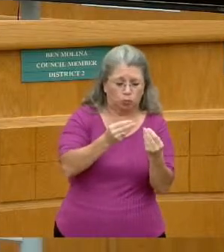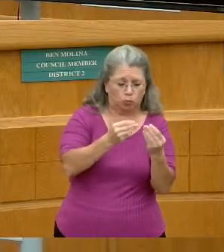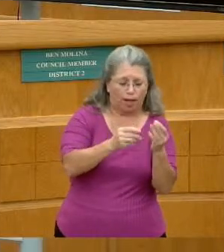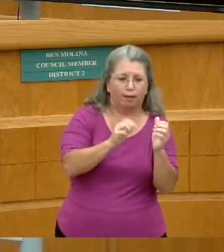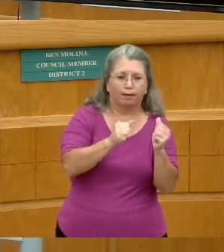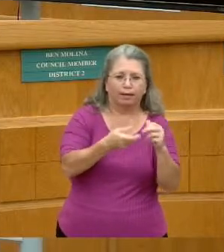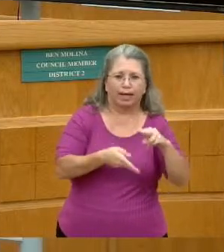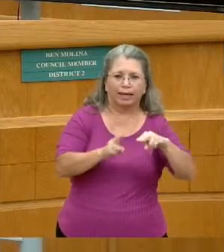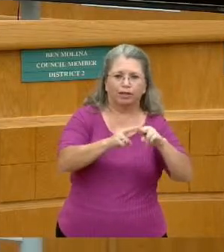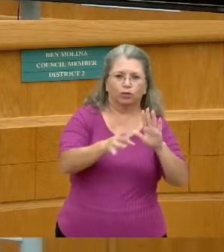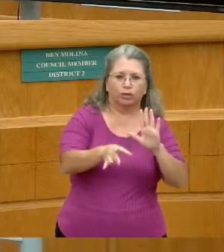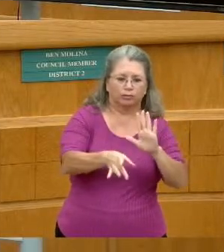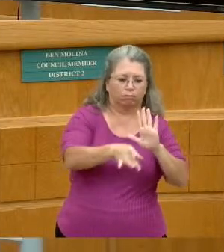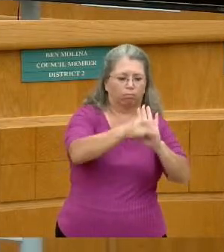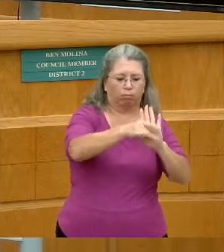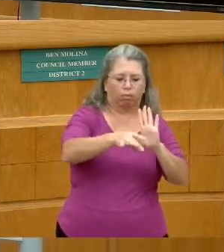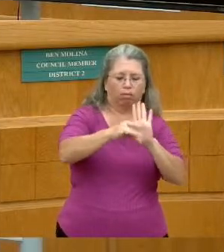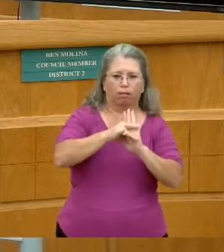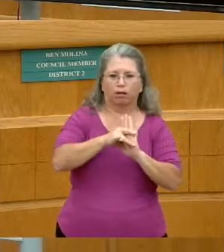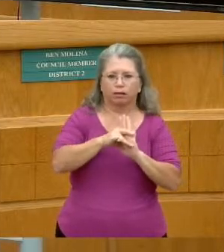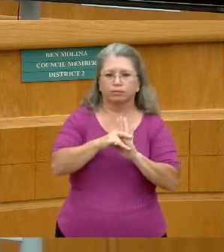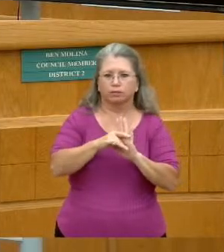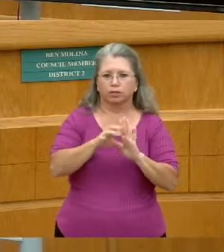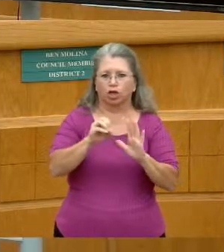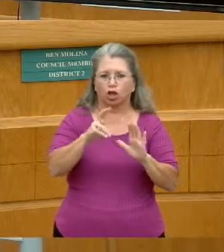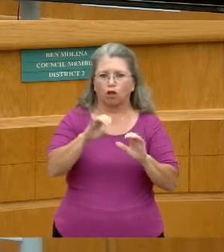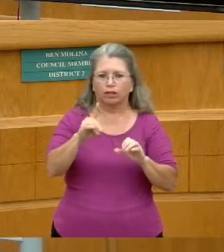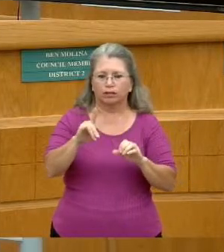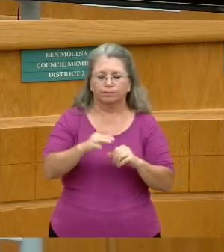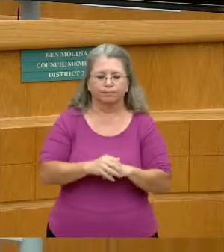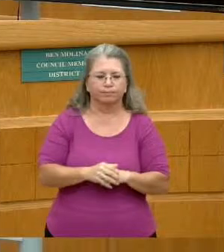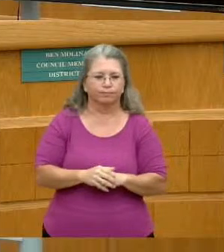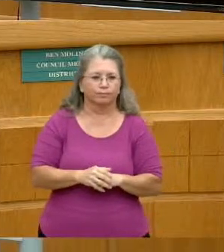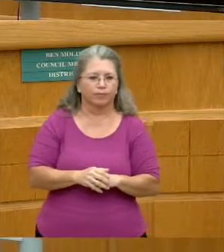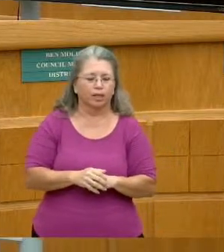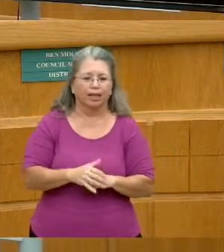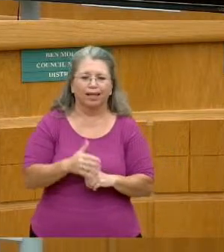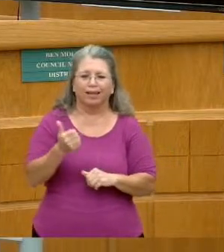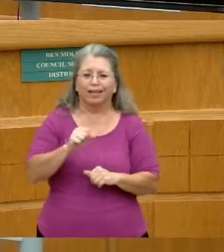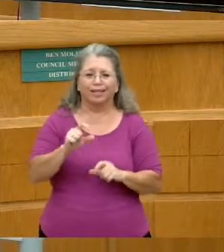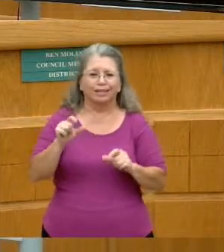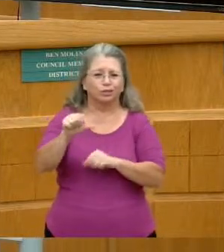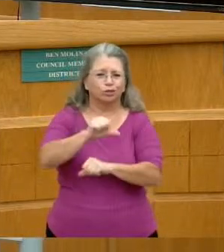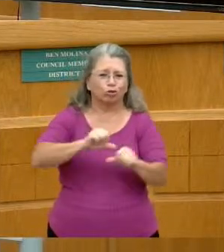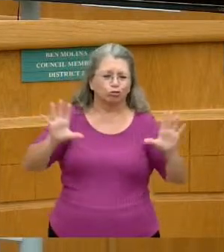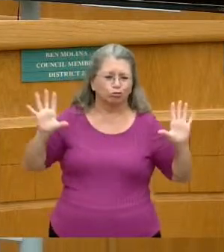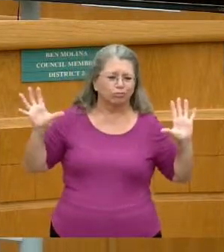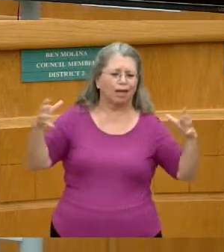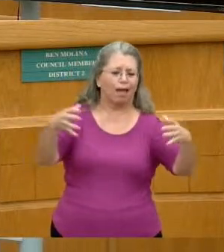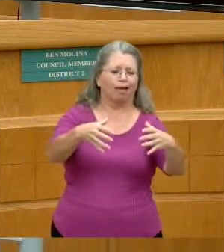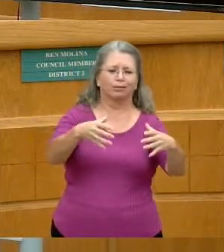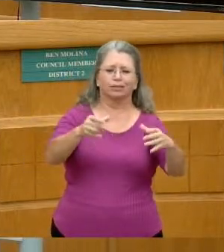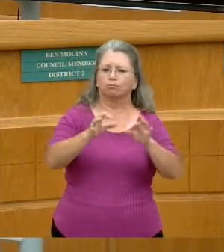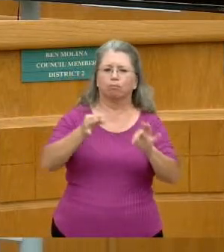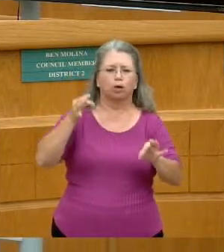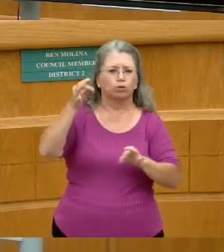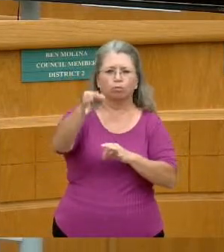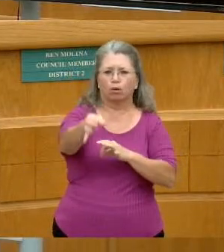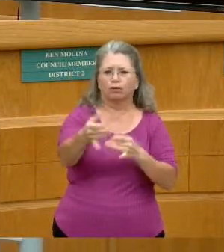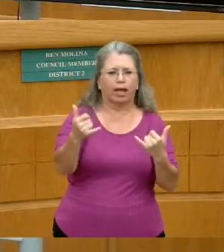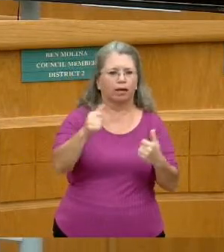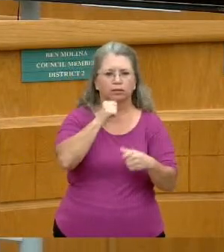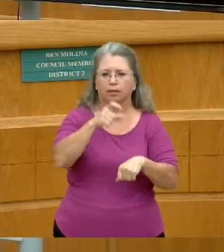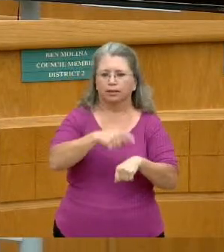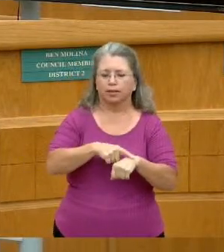COVID from a surface. Postpone social gatherings. It's definitely not the time. You should patronize